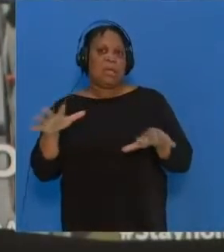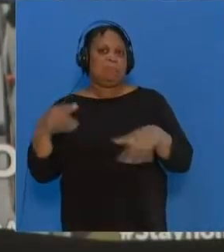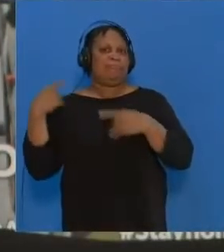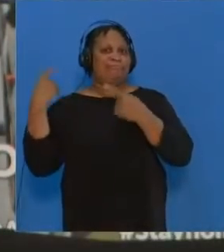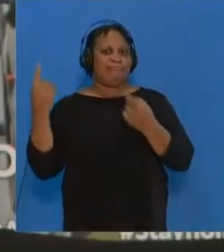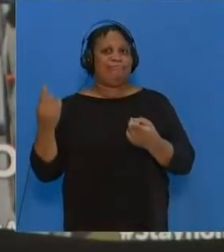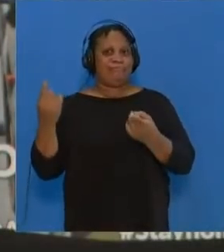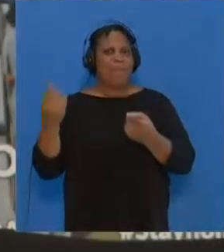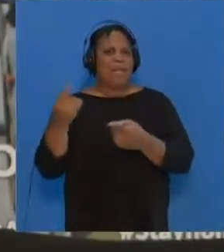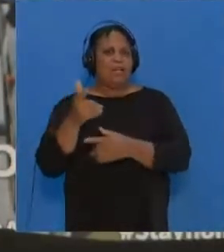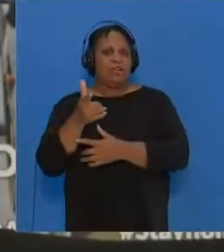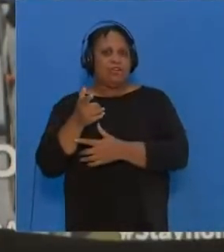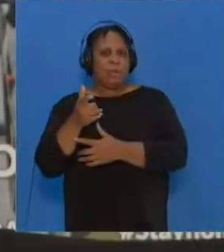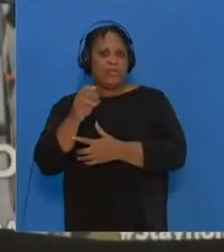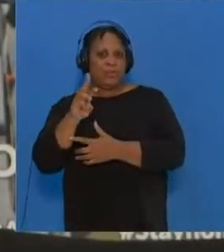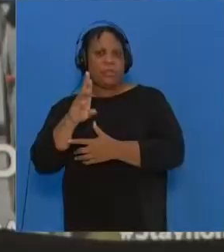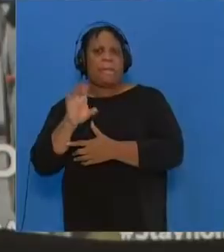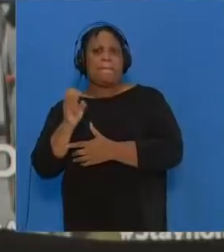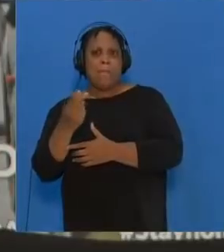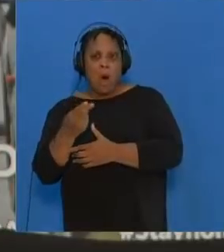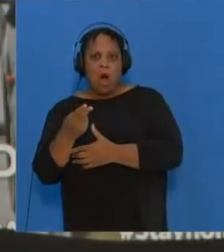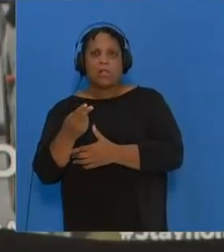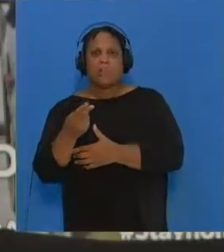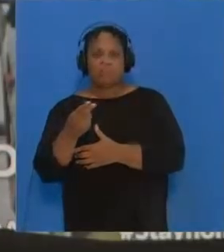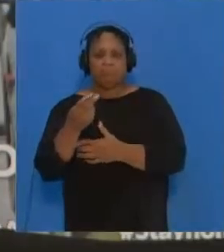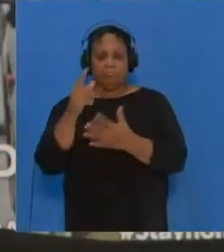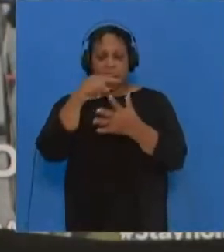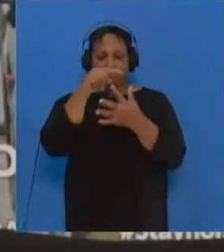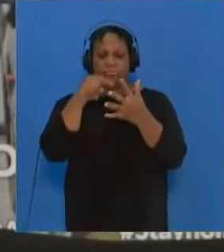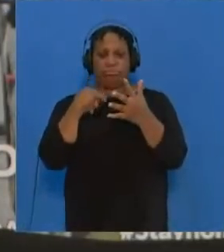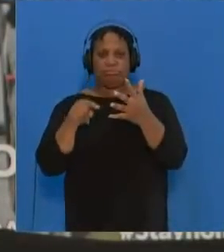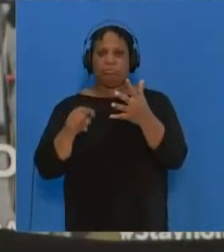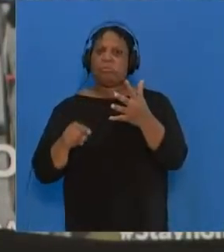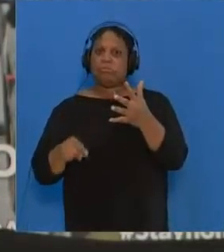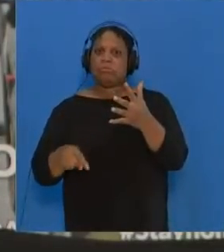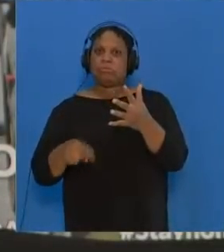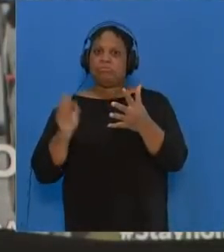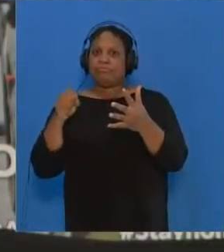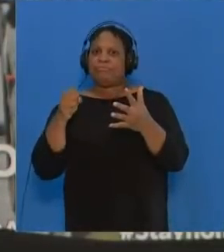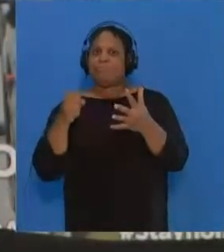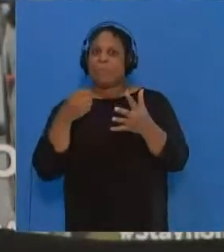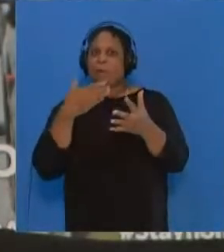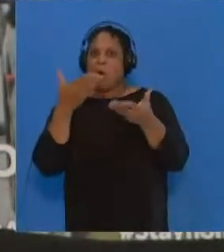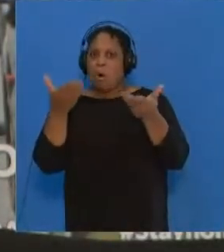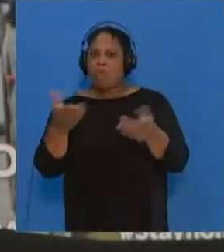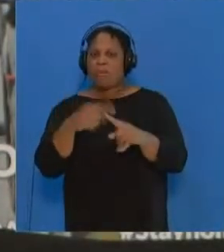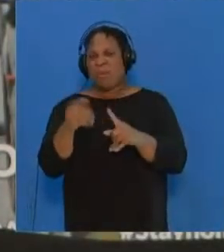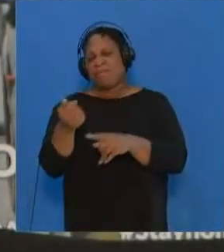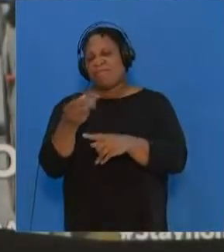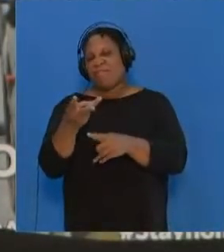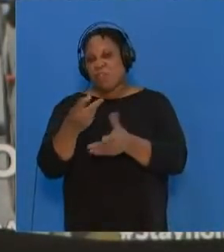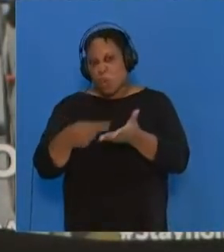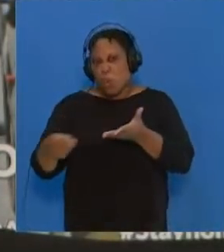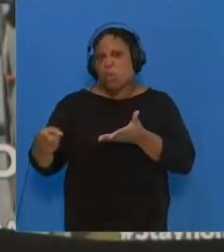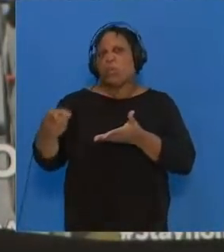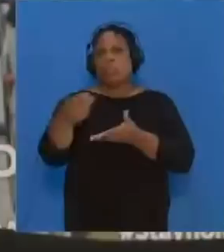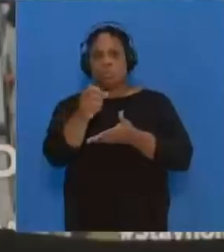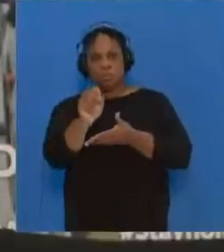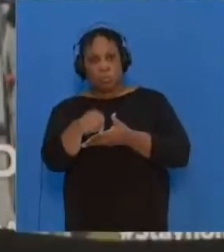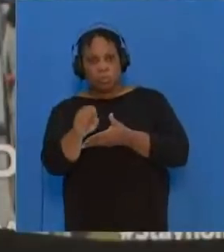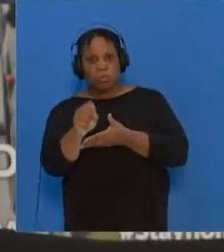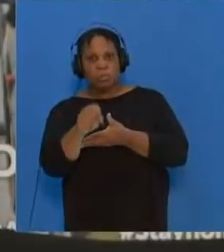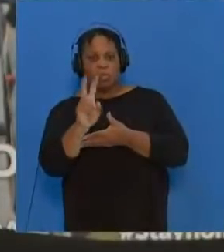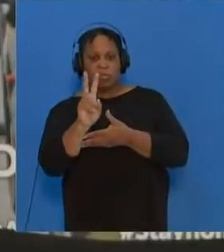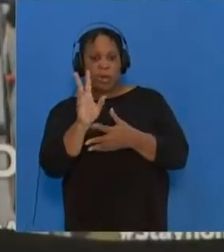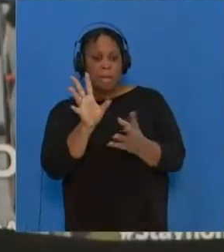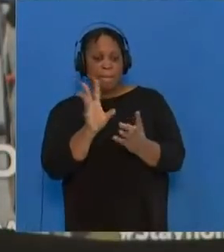the 21st of March. There are a number of programs that are offered, but in the next few weeks, we're looking at meeting with